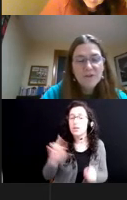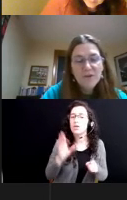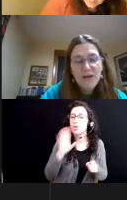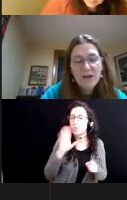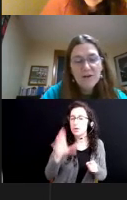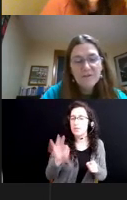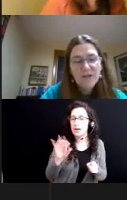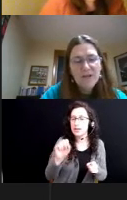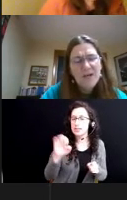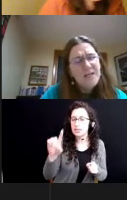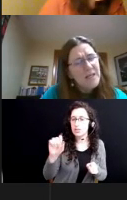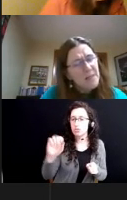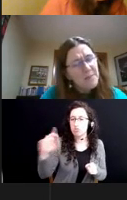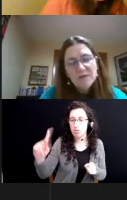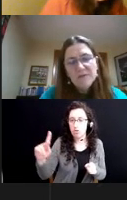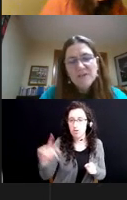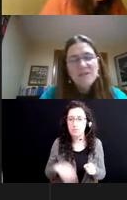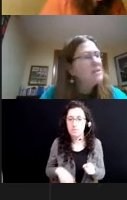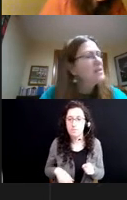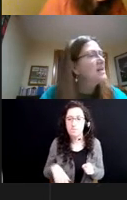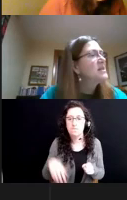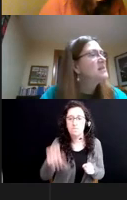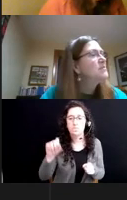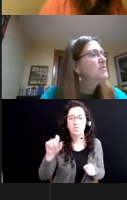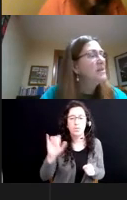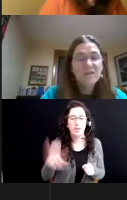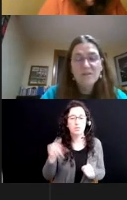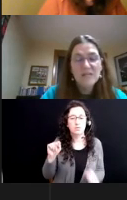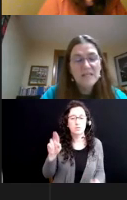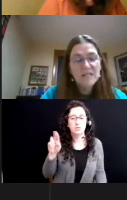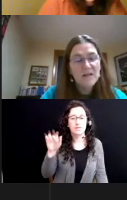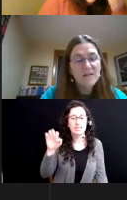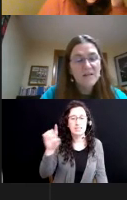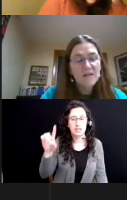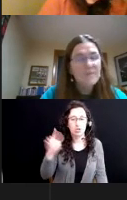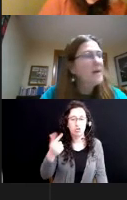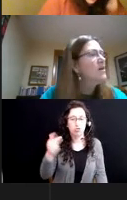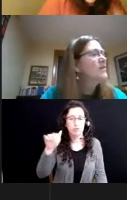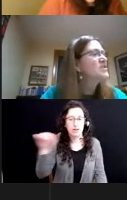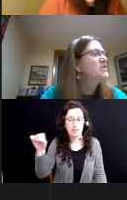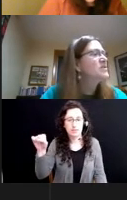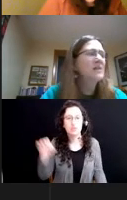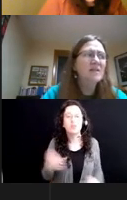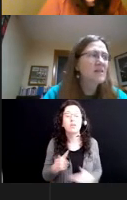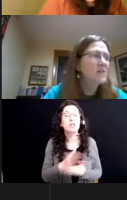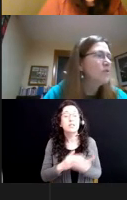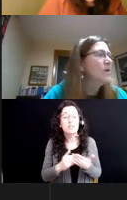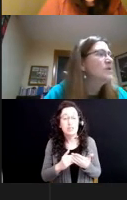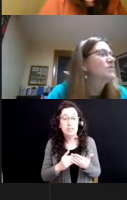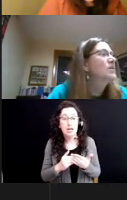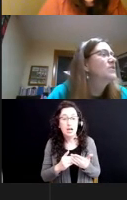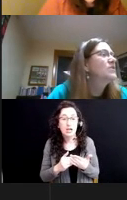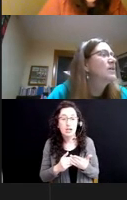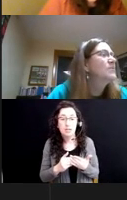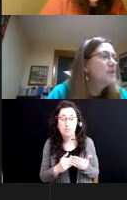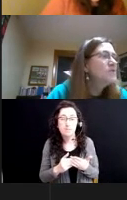We also have at upper elevations in the Cascades and moving into the east side, Idaho fescue. It's not likely to grow well on